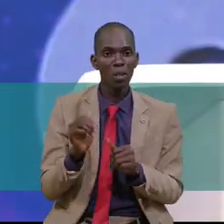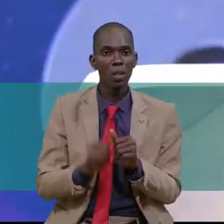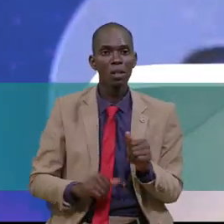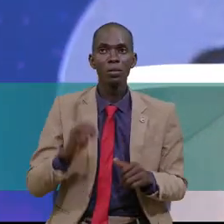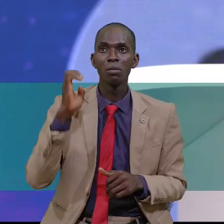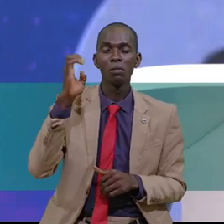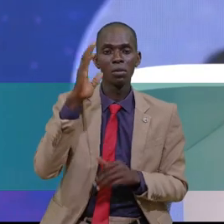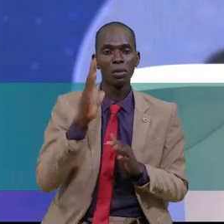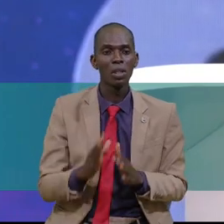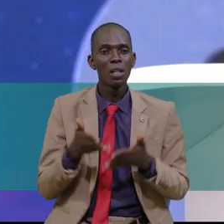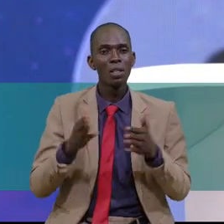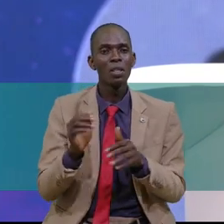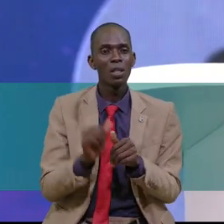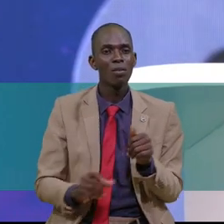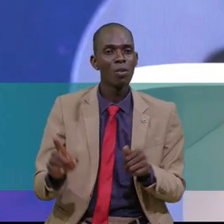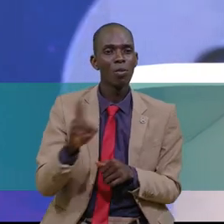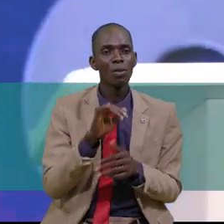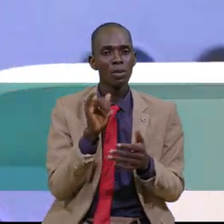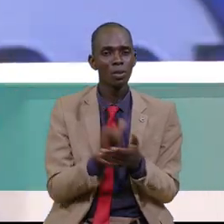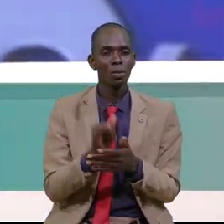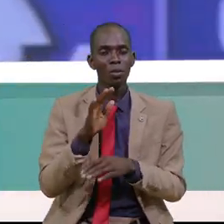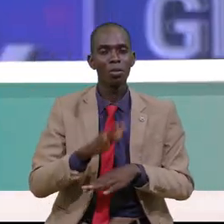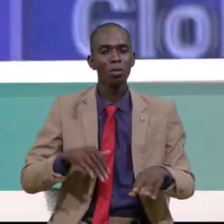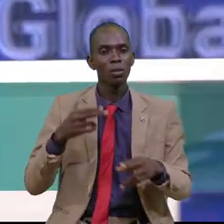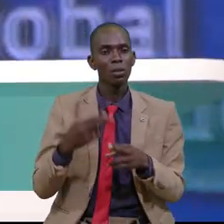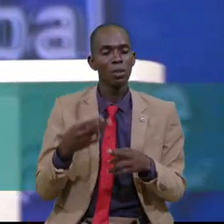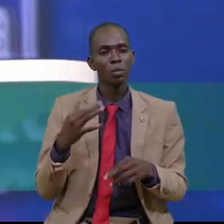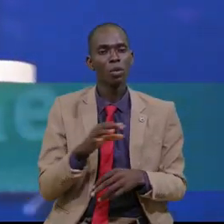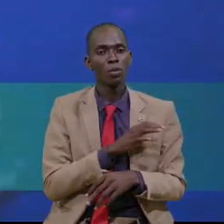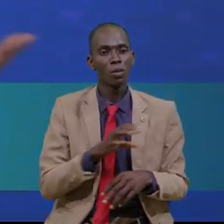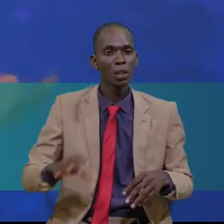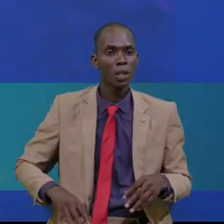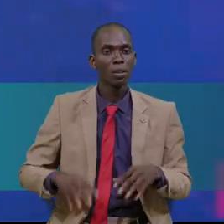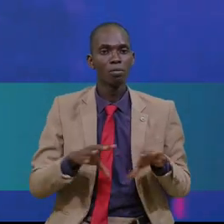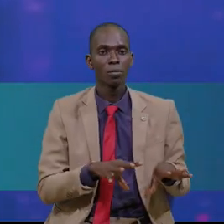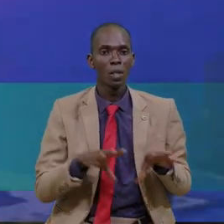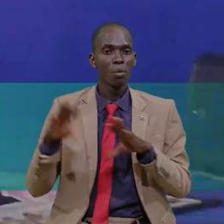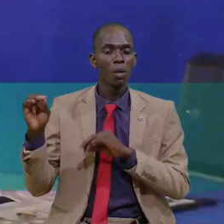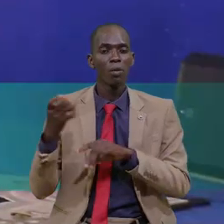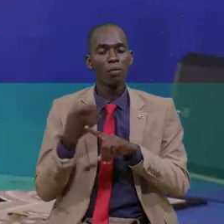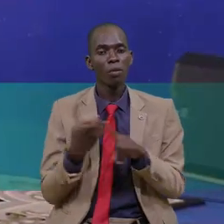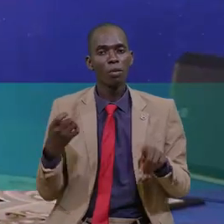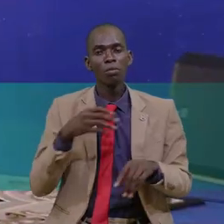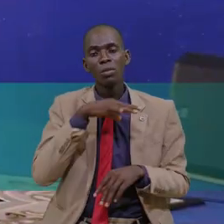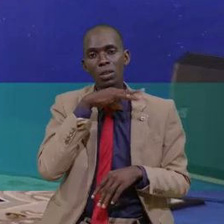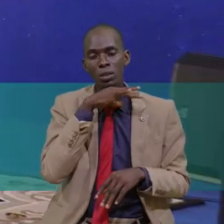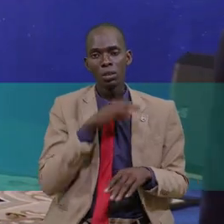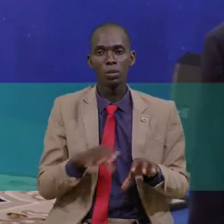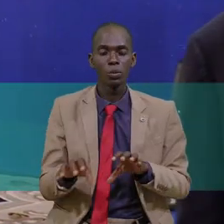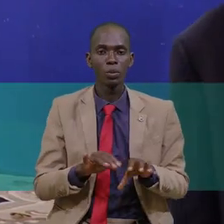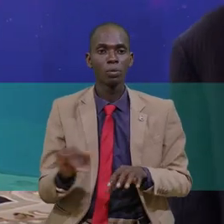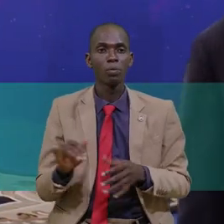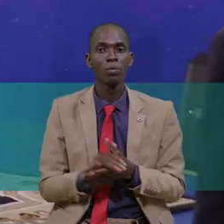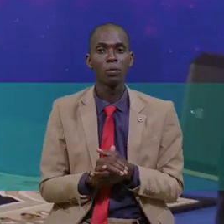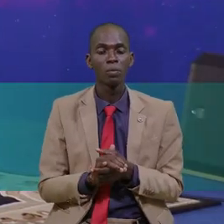let everyone that nameth the name of Christ depart from iniquity. That's